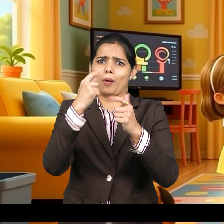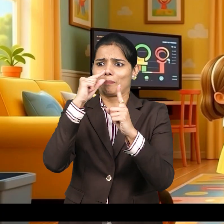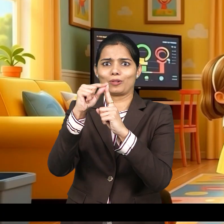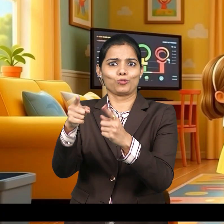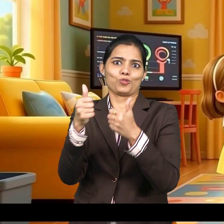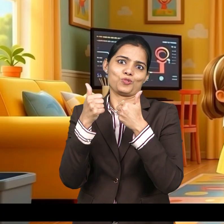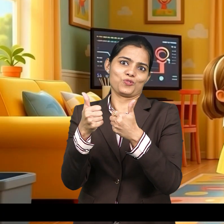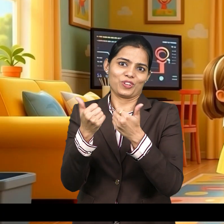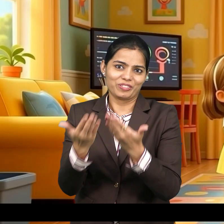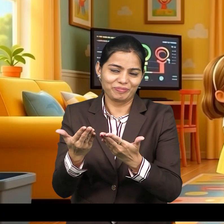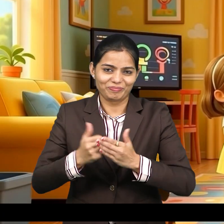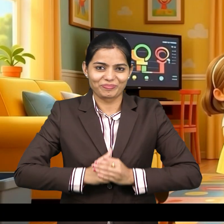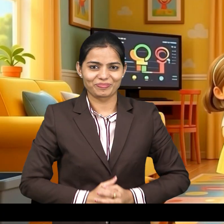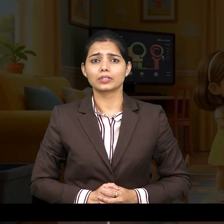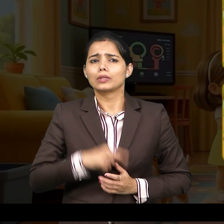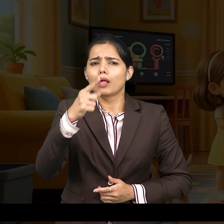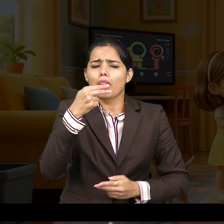Good, Priya.